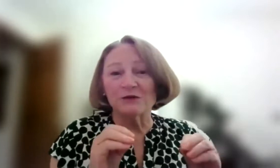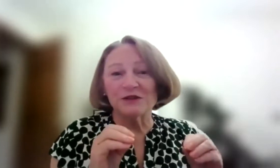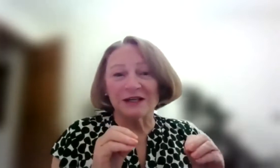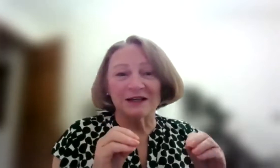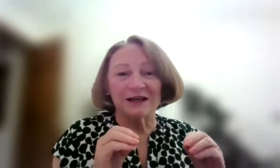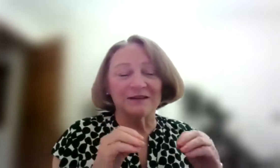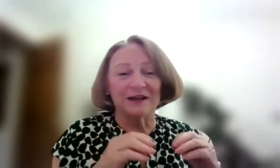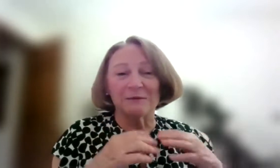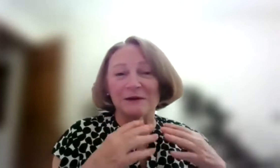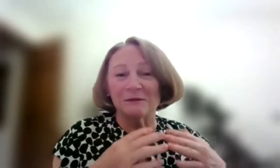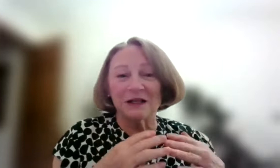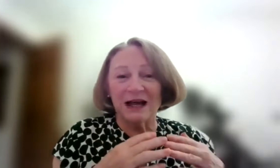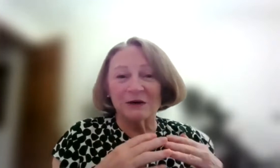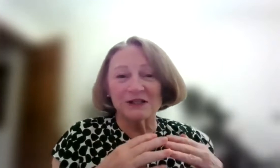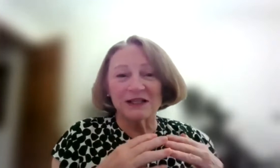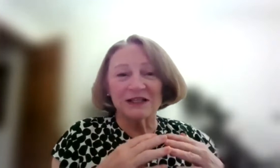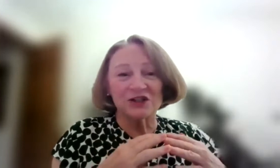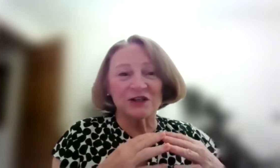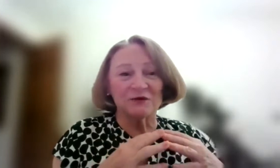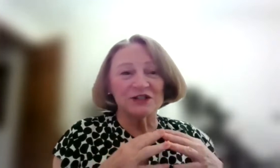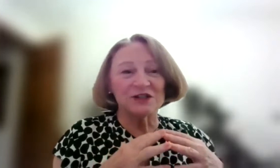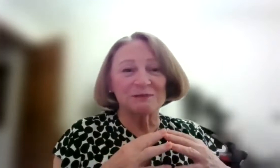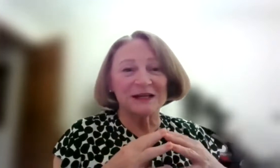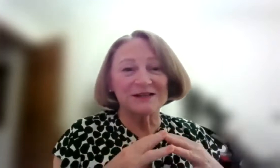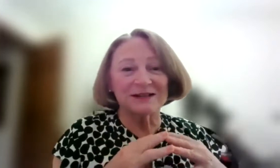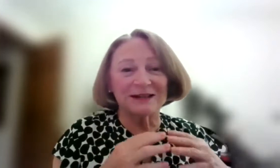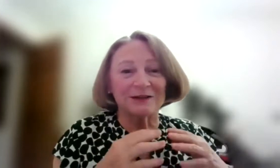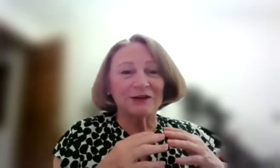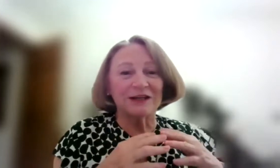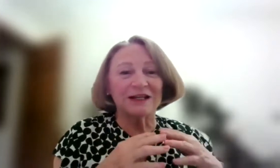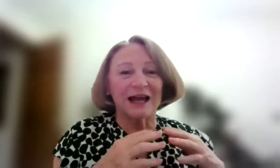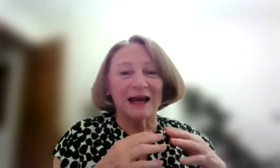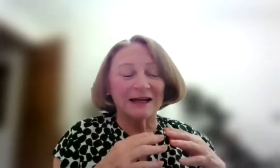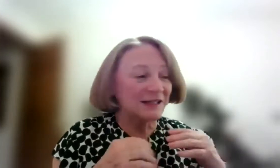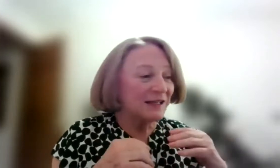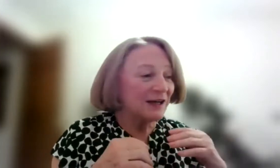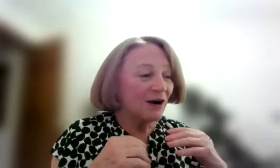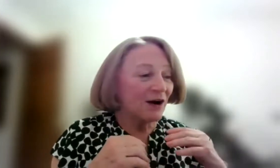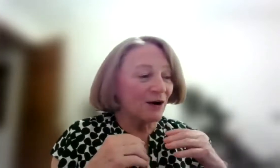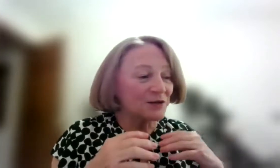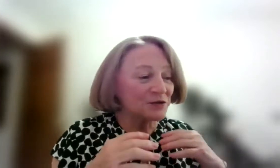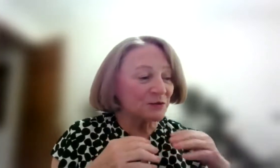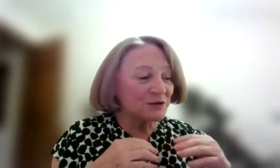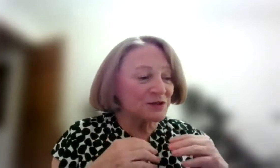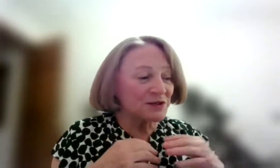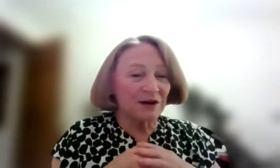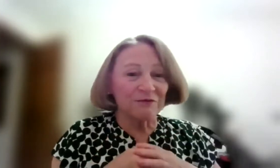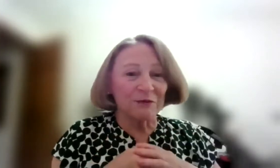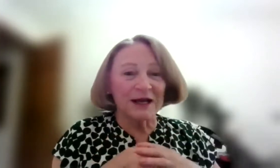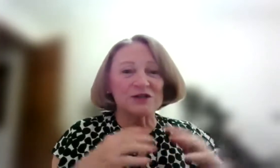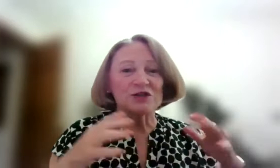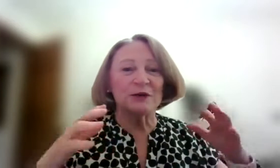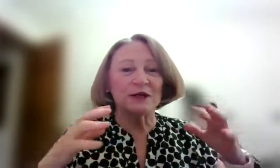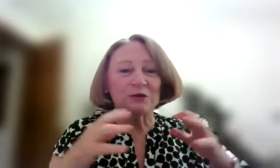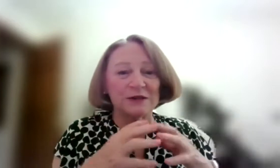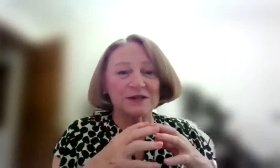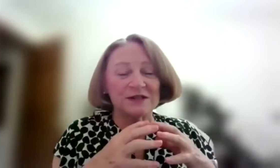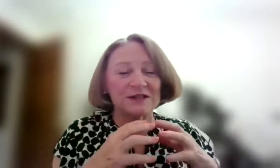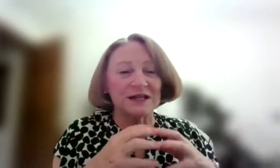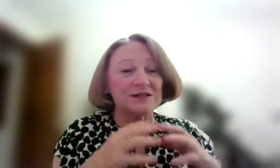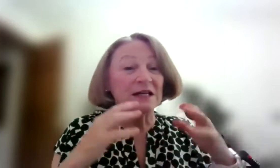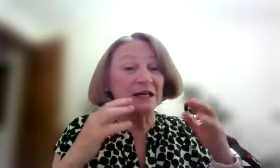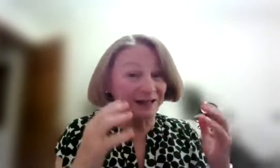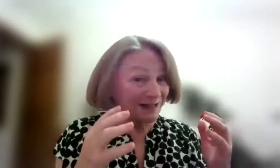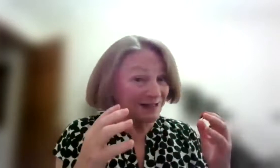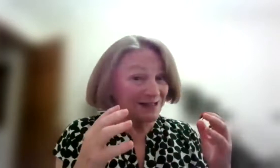middle housing, the Middle Housing Initiative, which is basically looking at all sorts of ways to increase